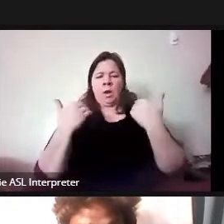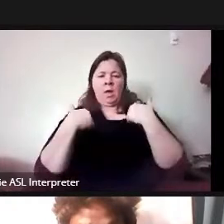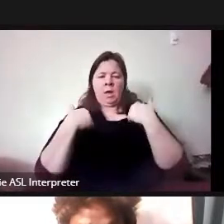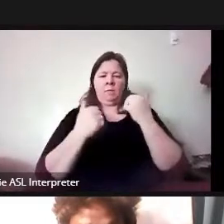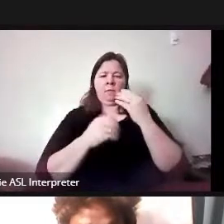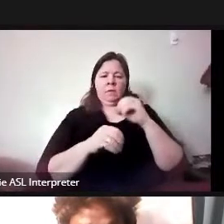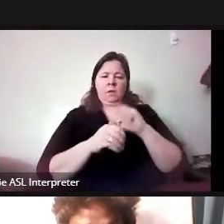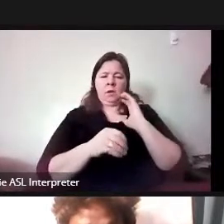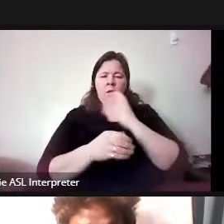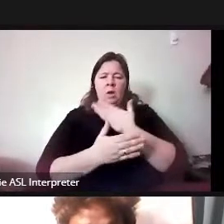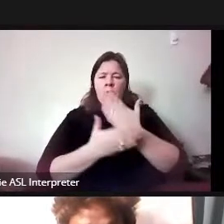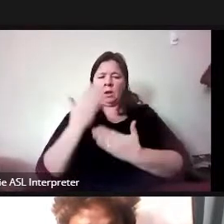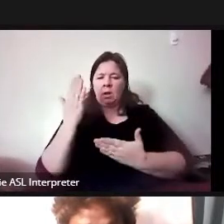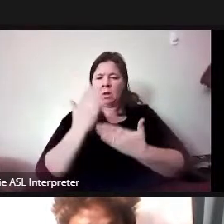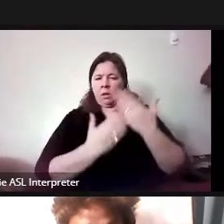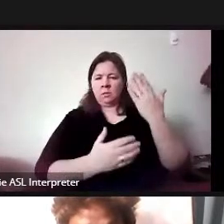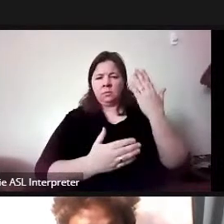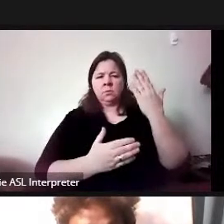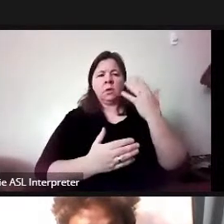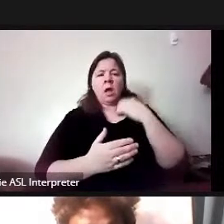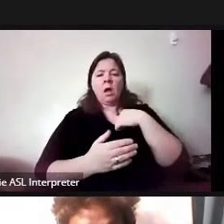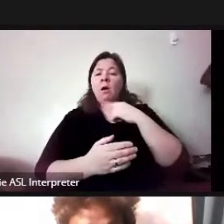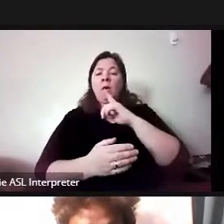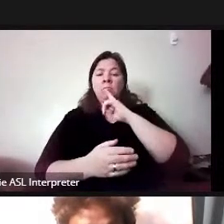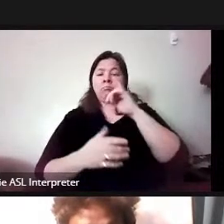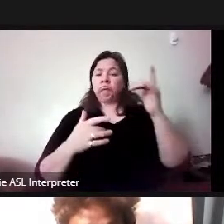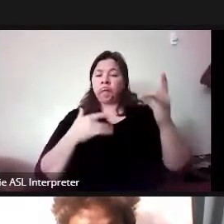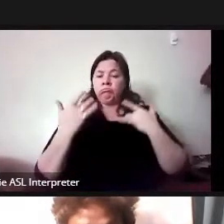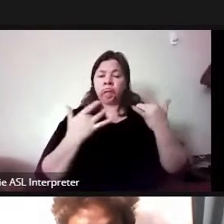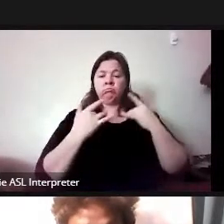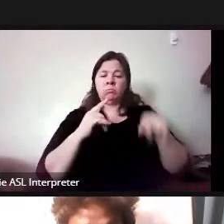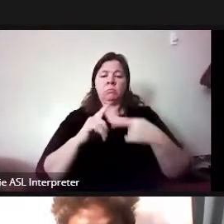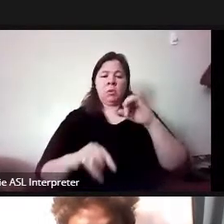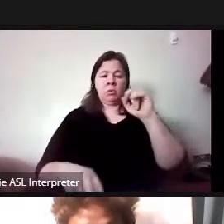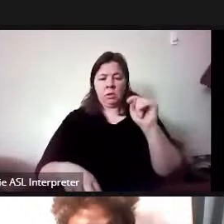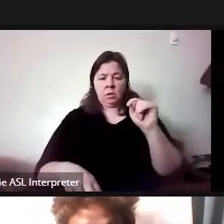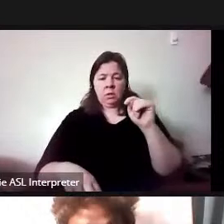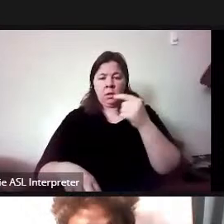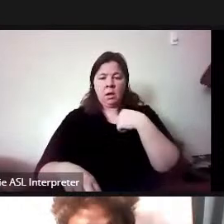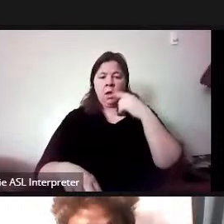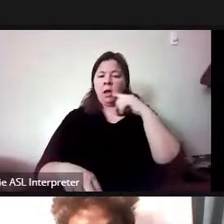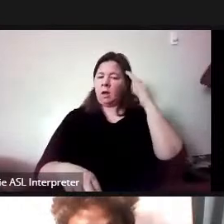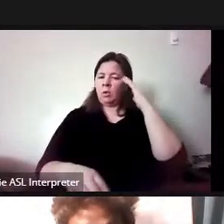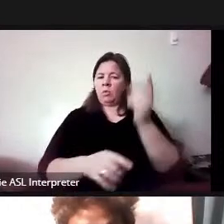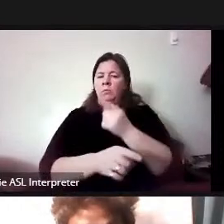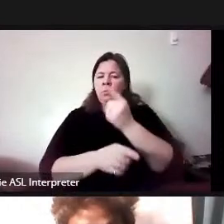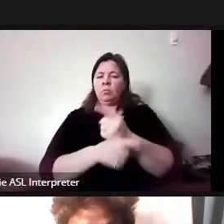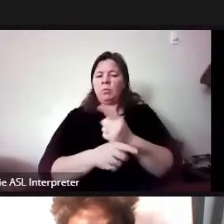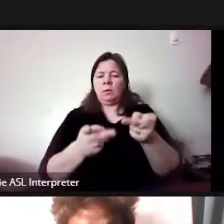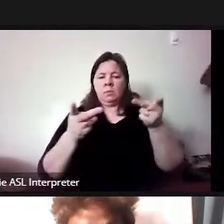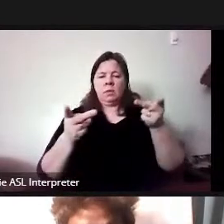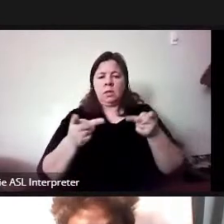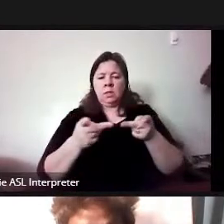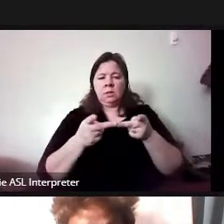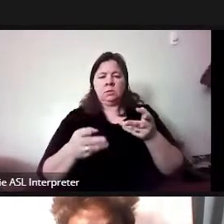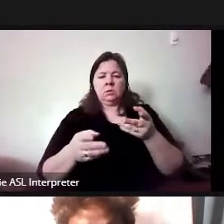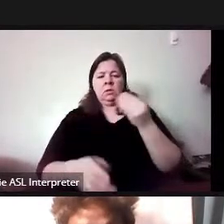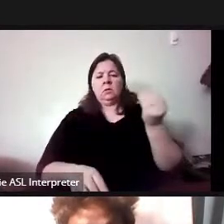here, but I'm super excited about it, and I know I'm in the right place.